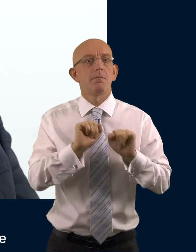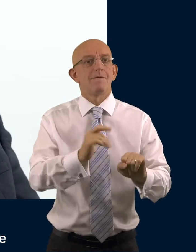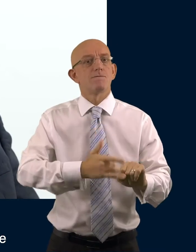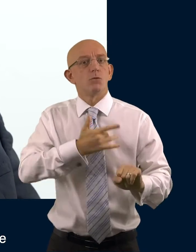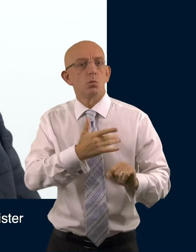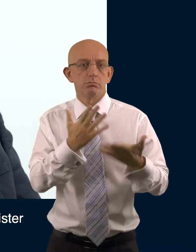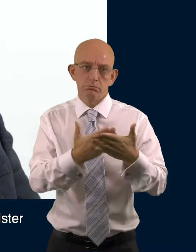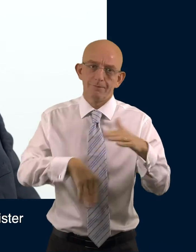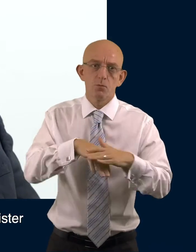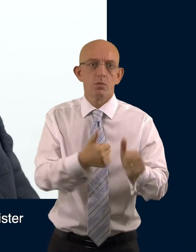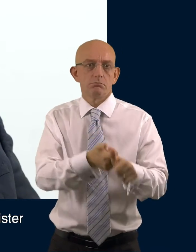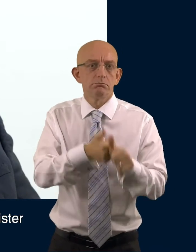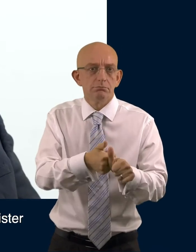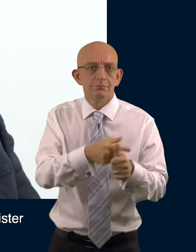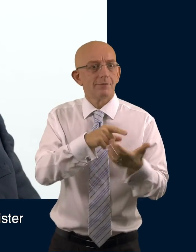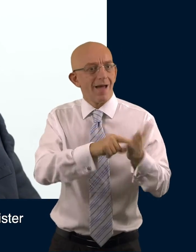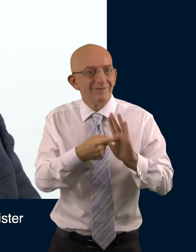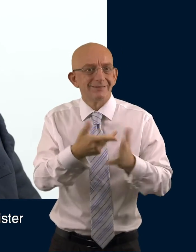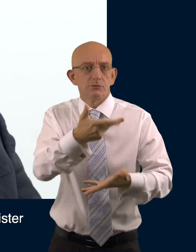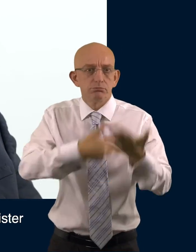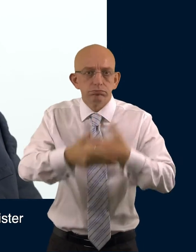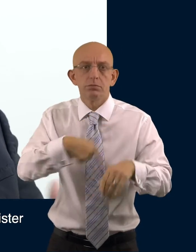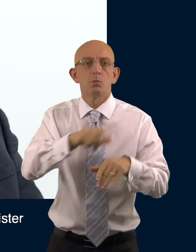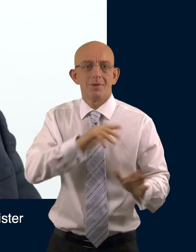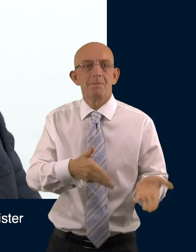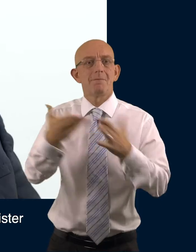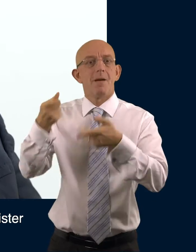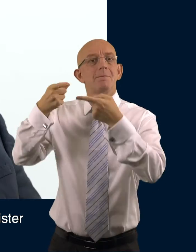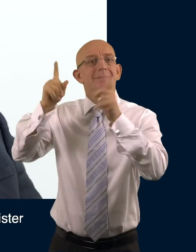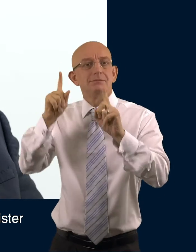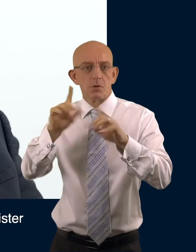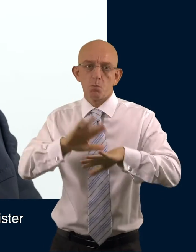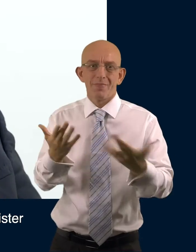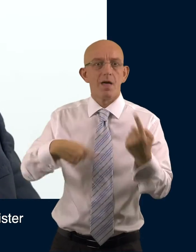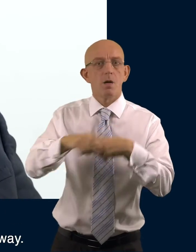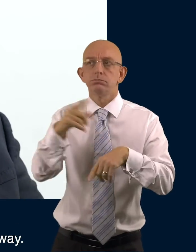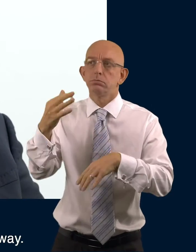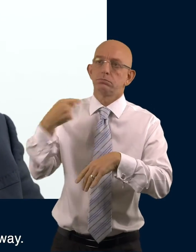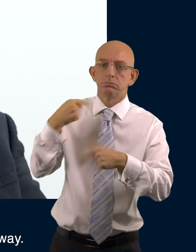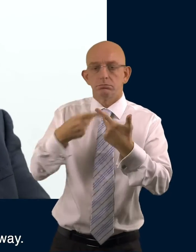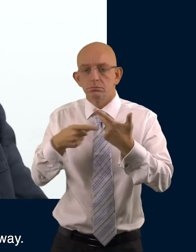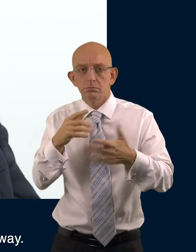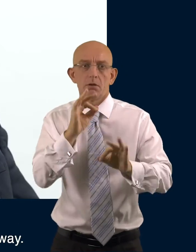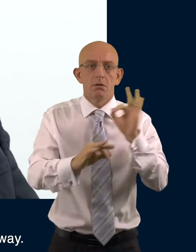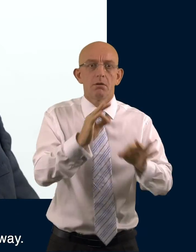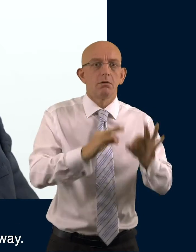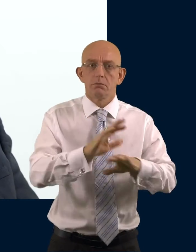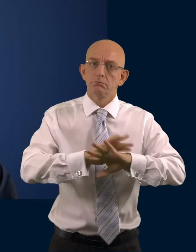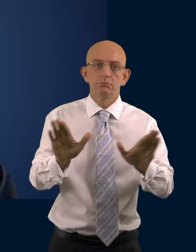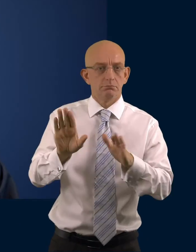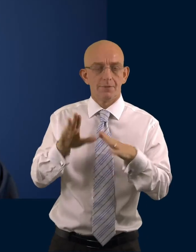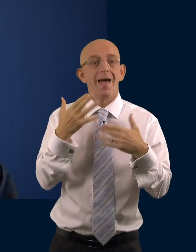of people and the evidence that we hear back to the Minister without any requirement for us to look at any particular thing in any particular